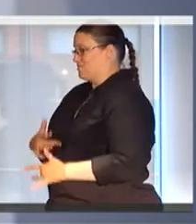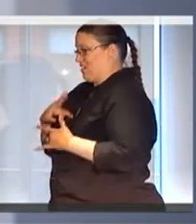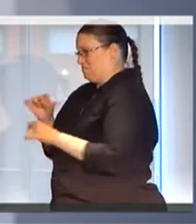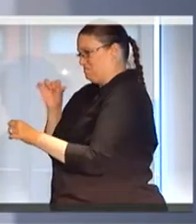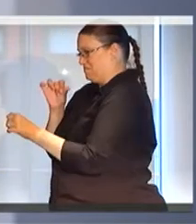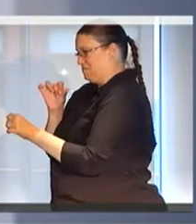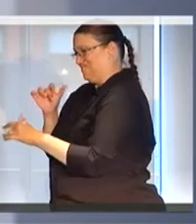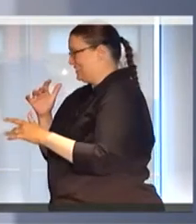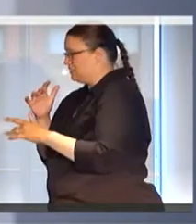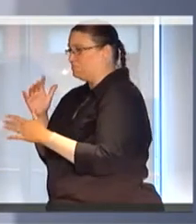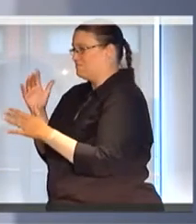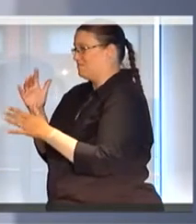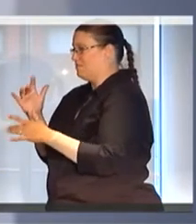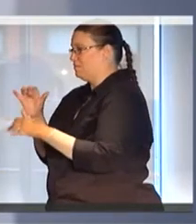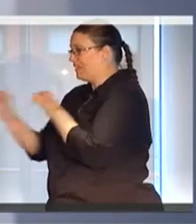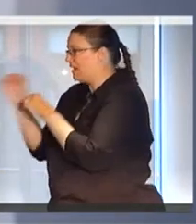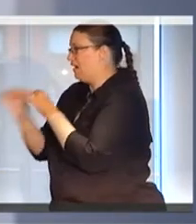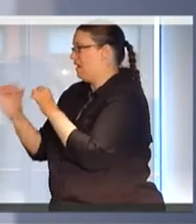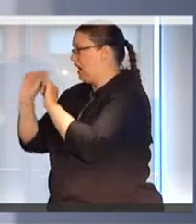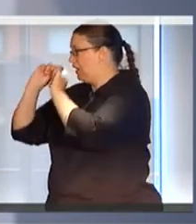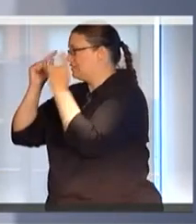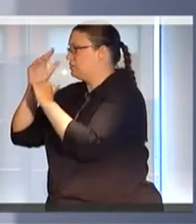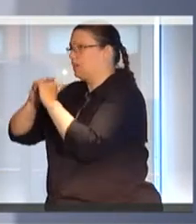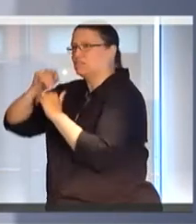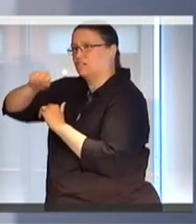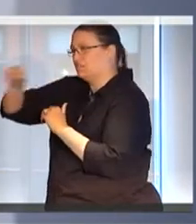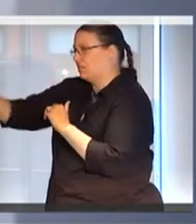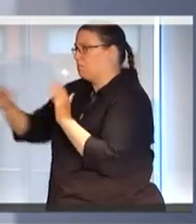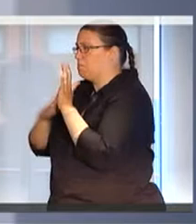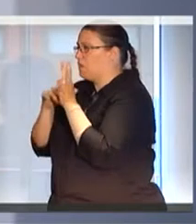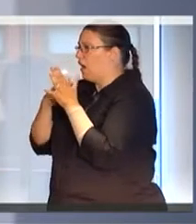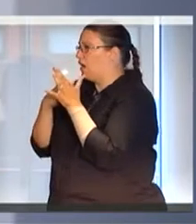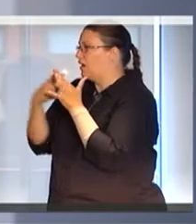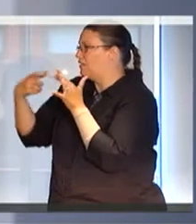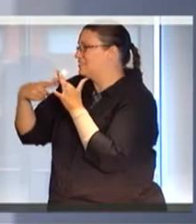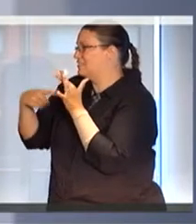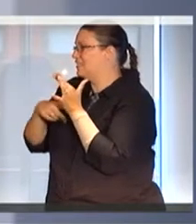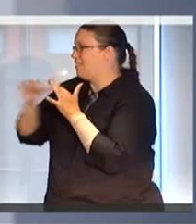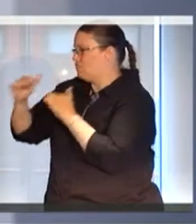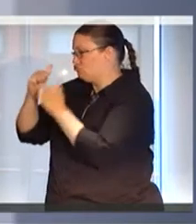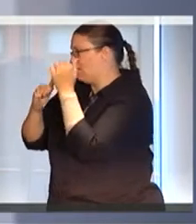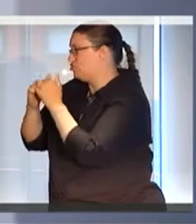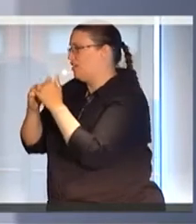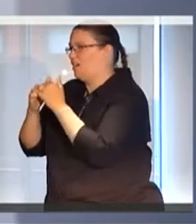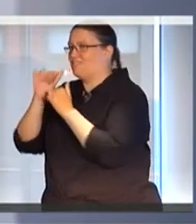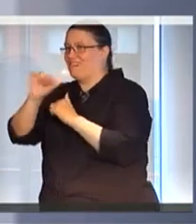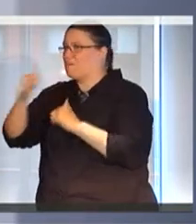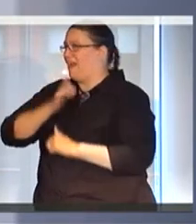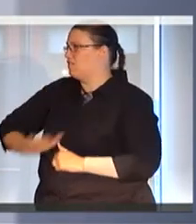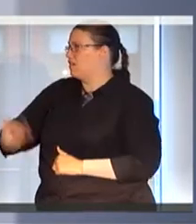what some of those market participants' behaviour or market structures might bring.